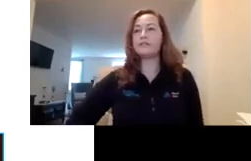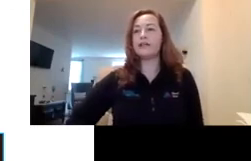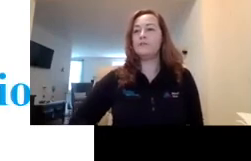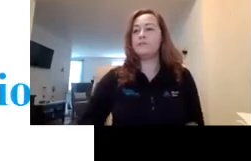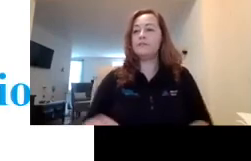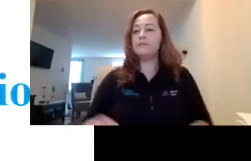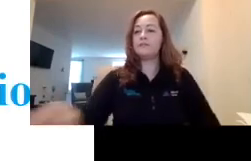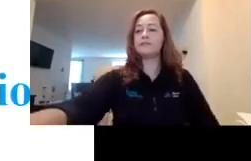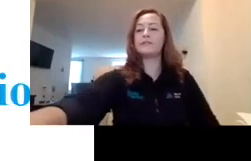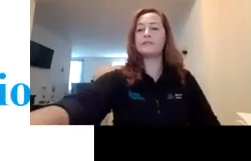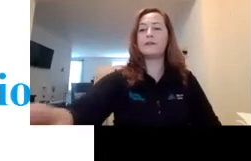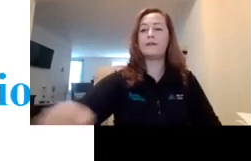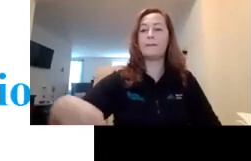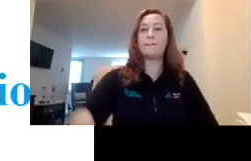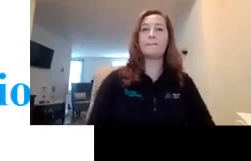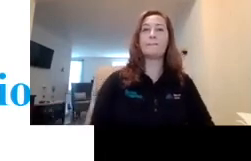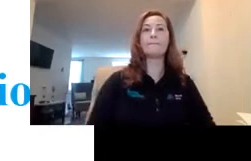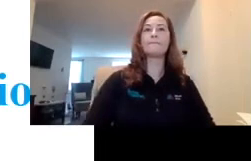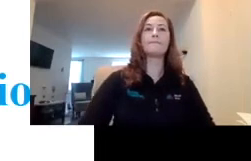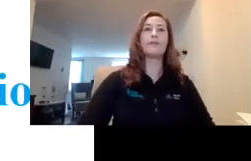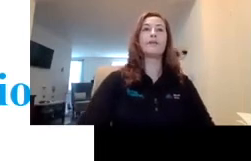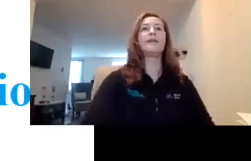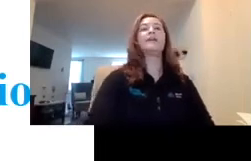Next slide, please.